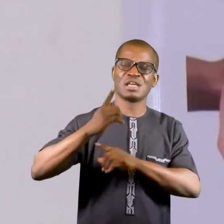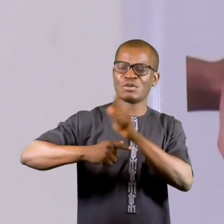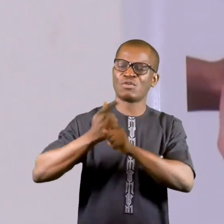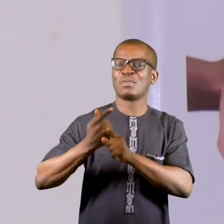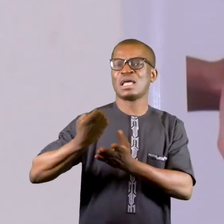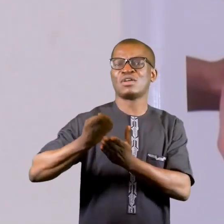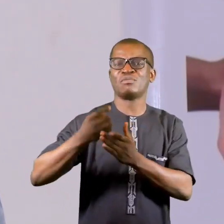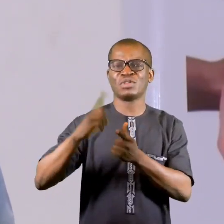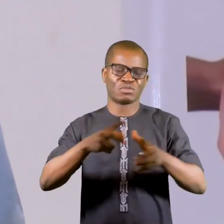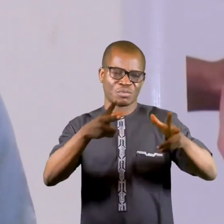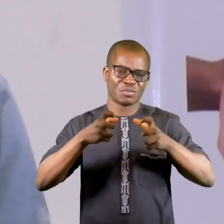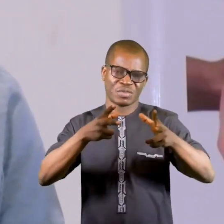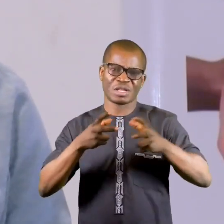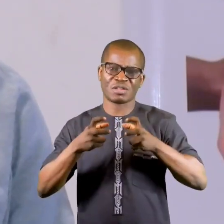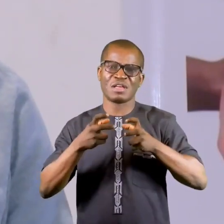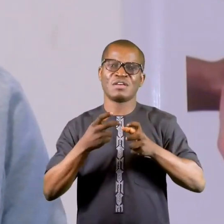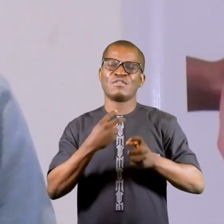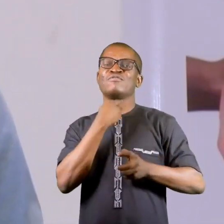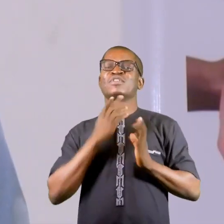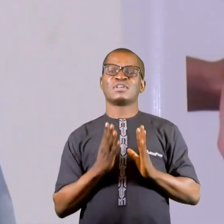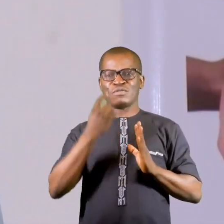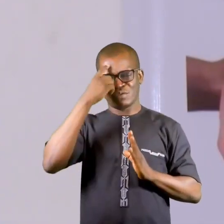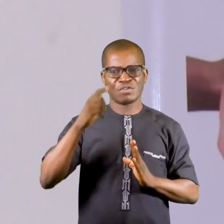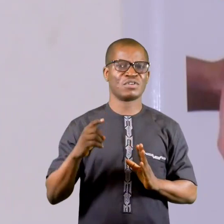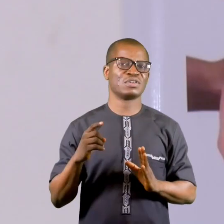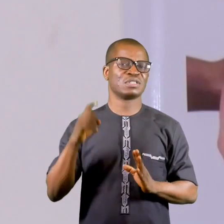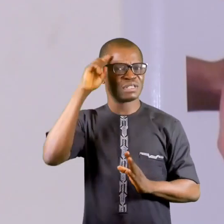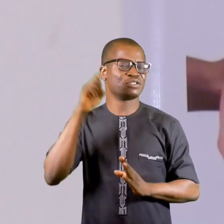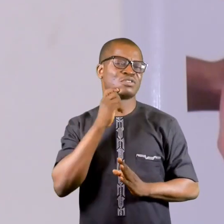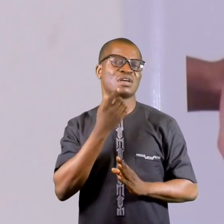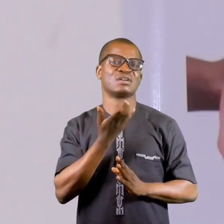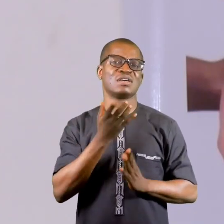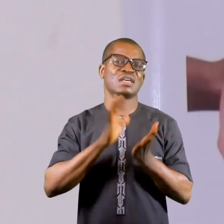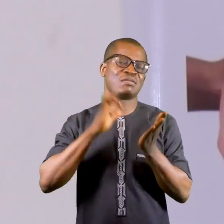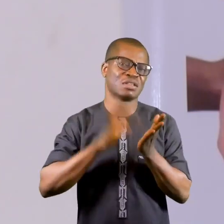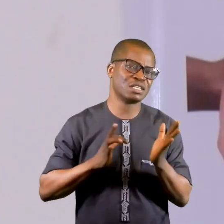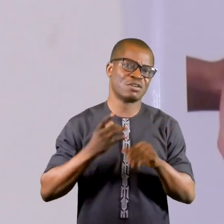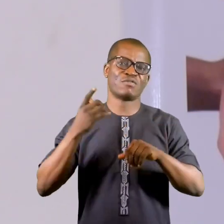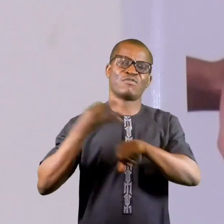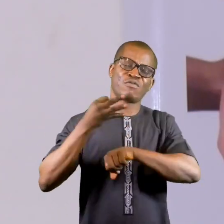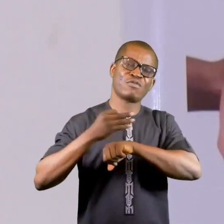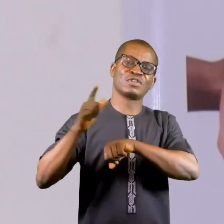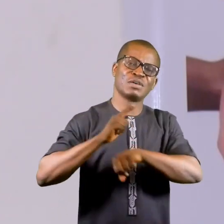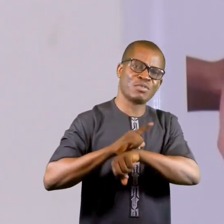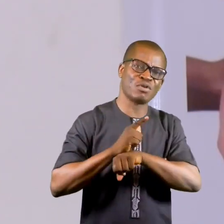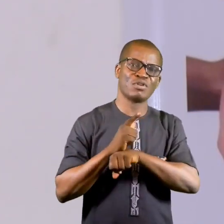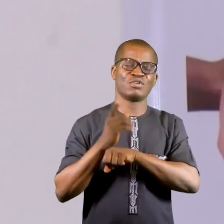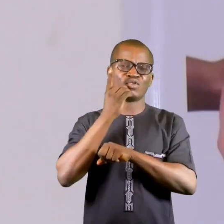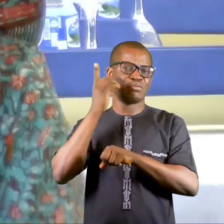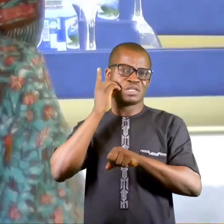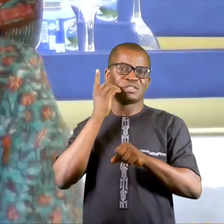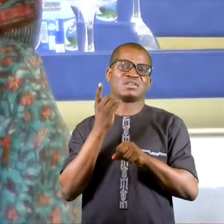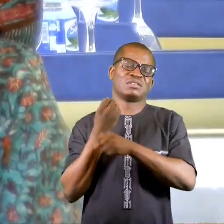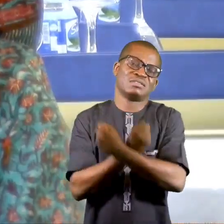economy to entrap victims for sexual exploitation, forced labor, domestic servitude, organ